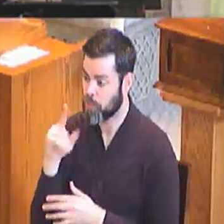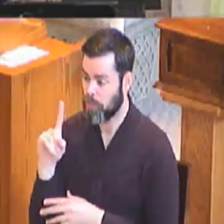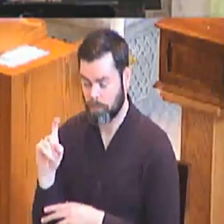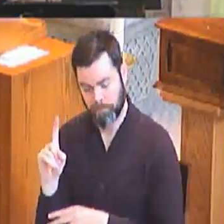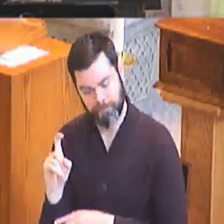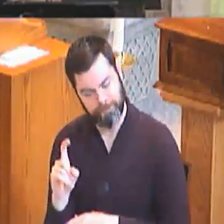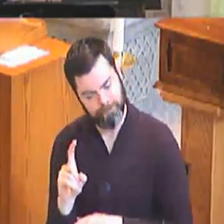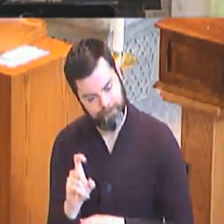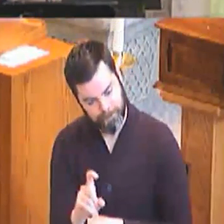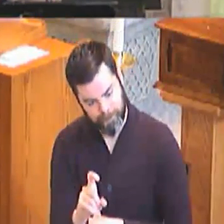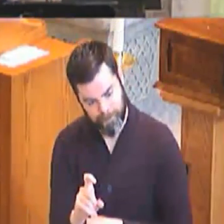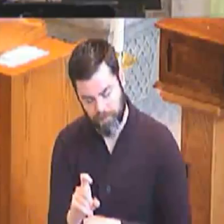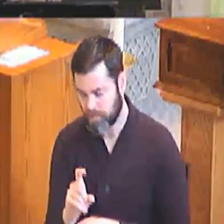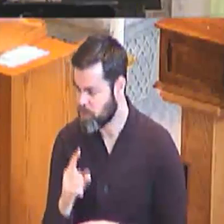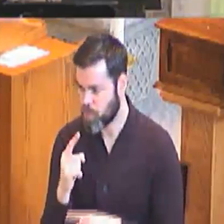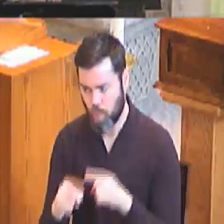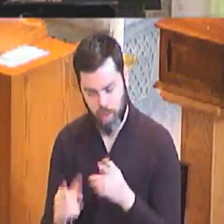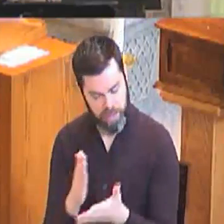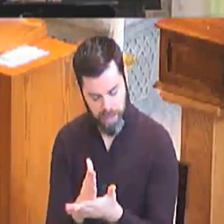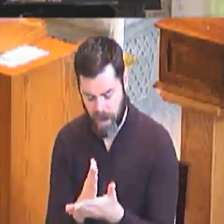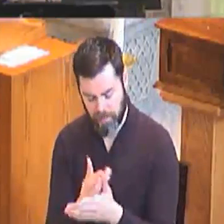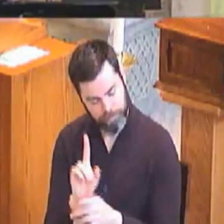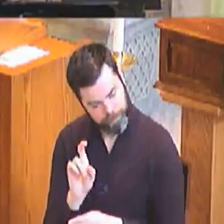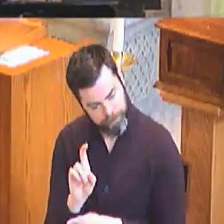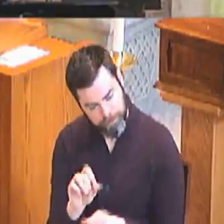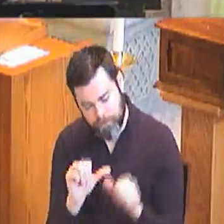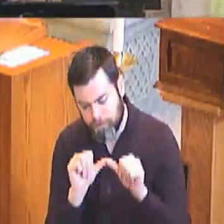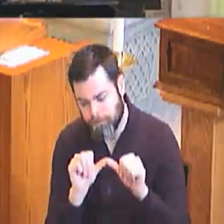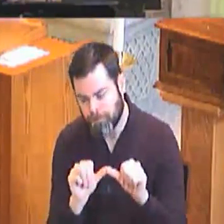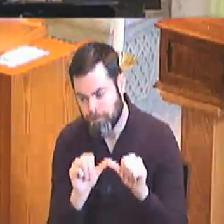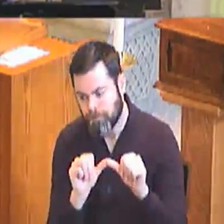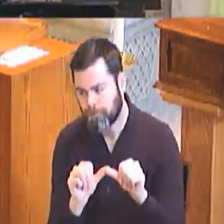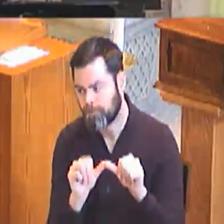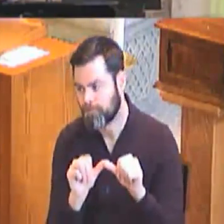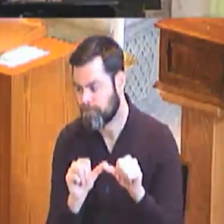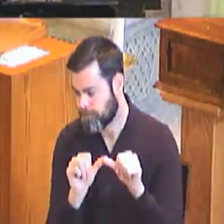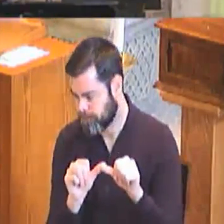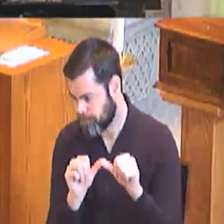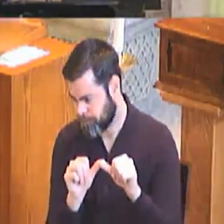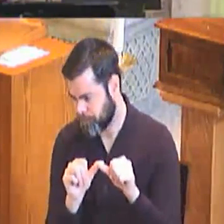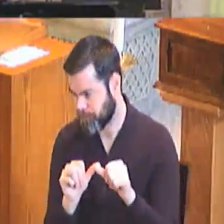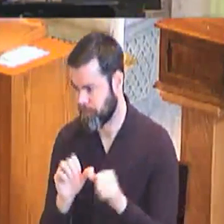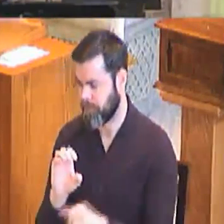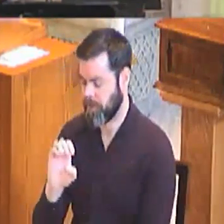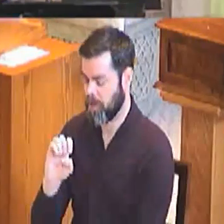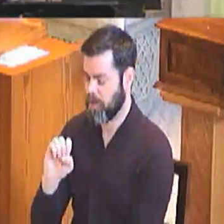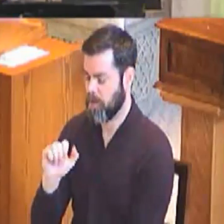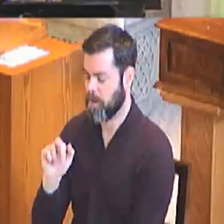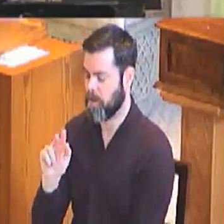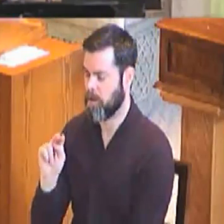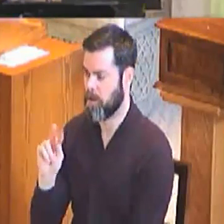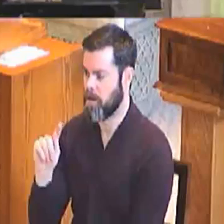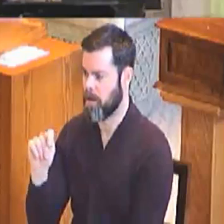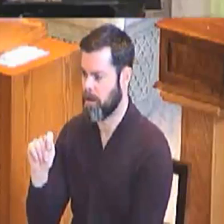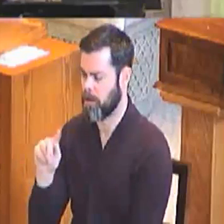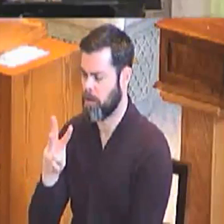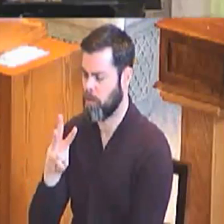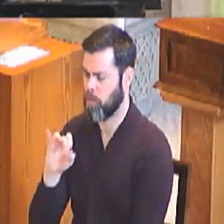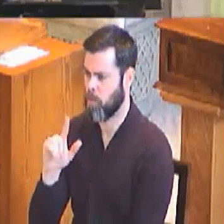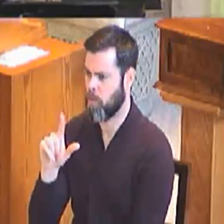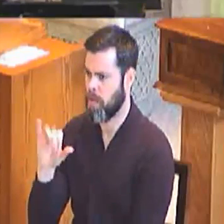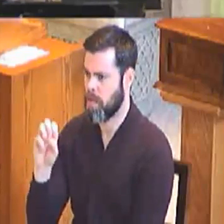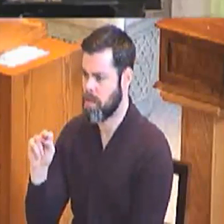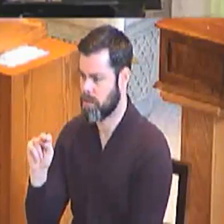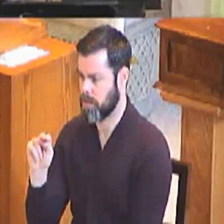towards Jerusalem. Absolutely nothing. Ernest Wilson, in a book called The Week